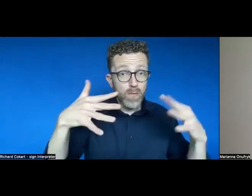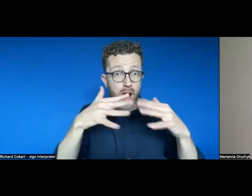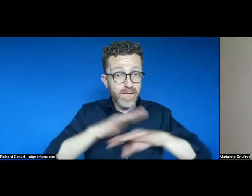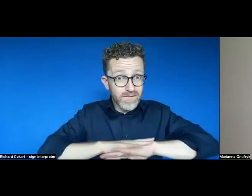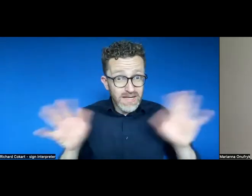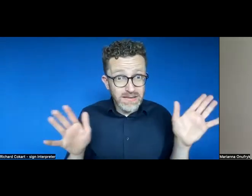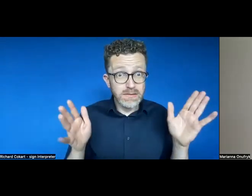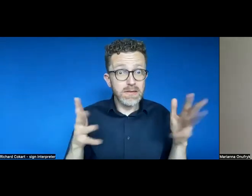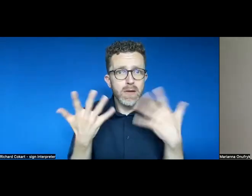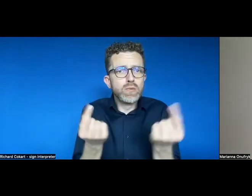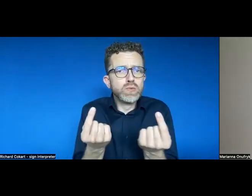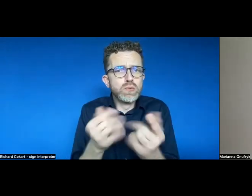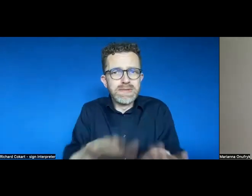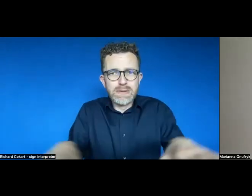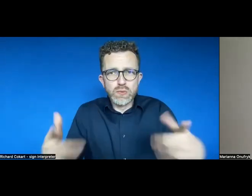organization,